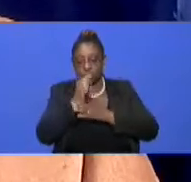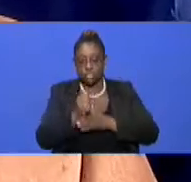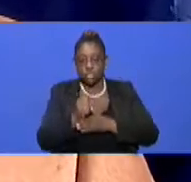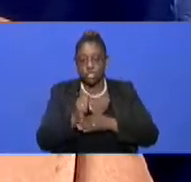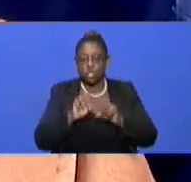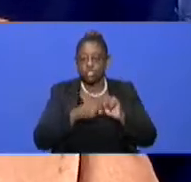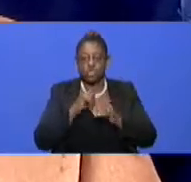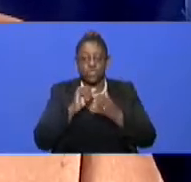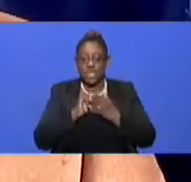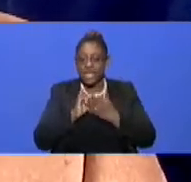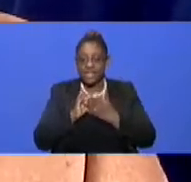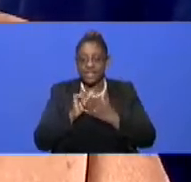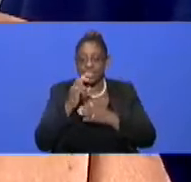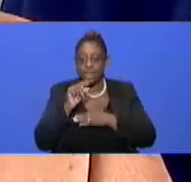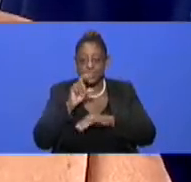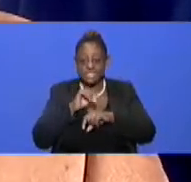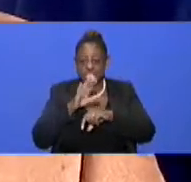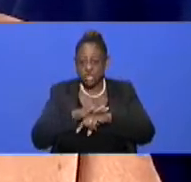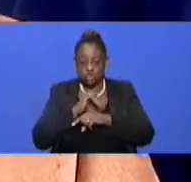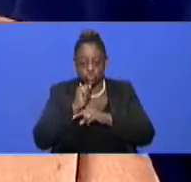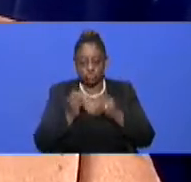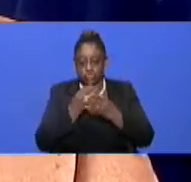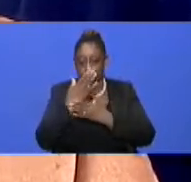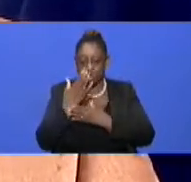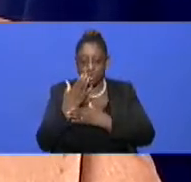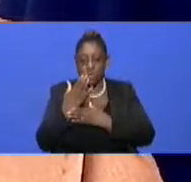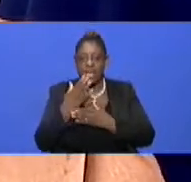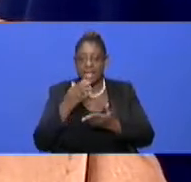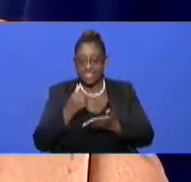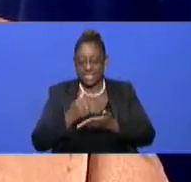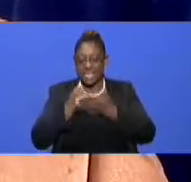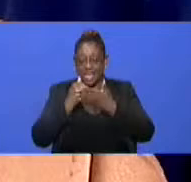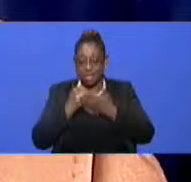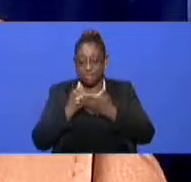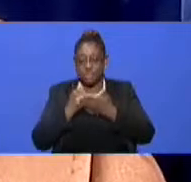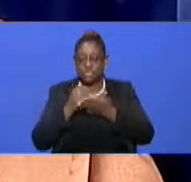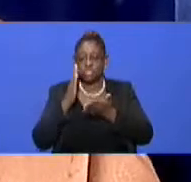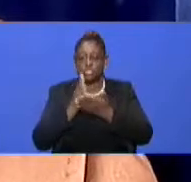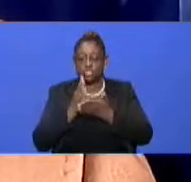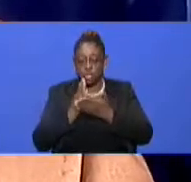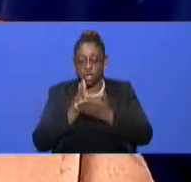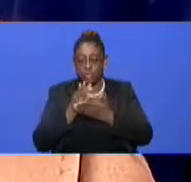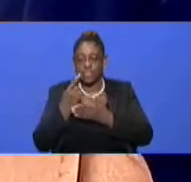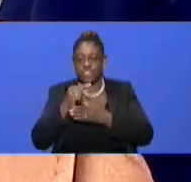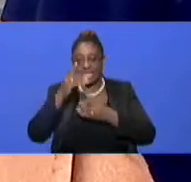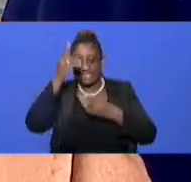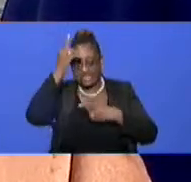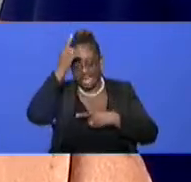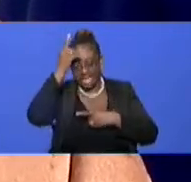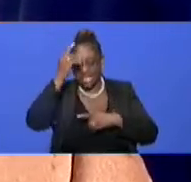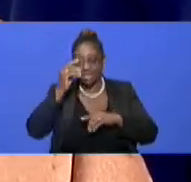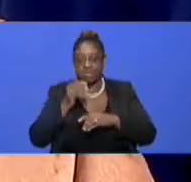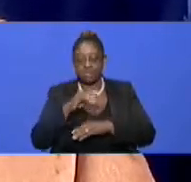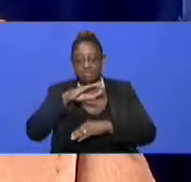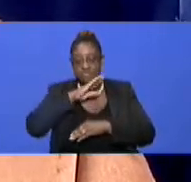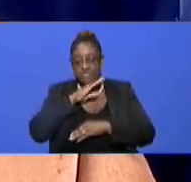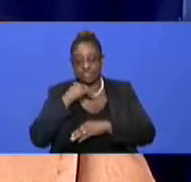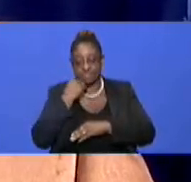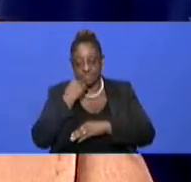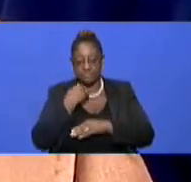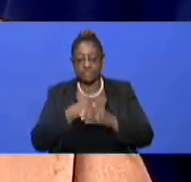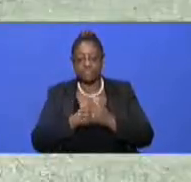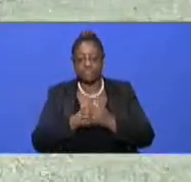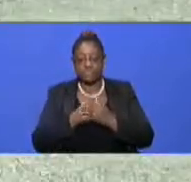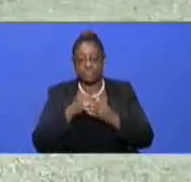wouldn't settle in the area. And that will help us to reduce the spread or the likelihood of dengue fever being spread in